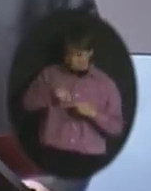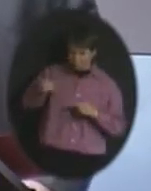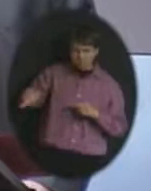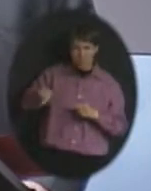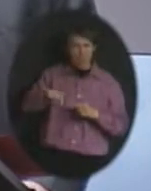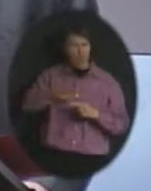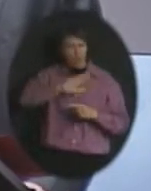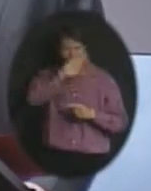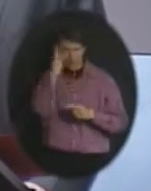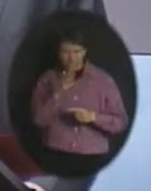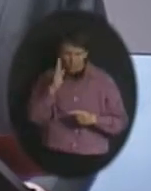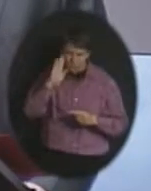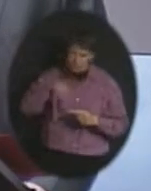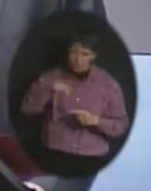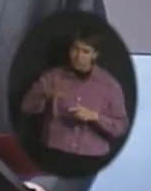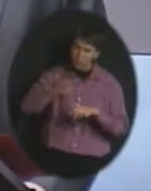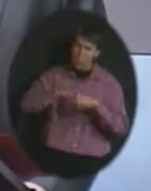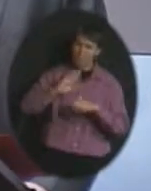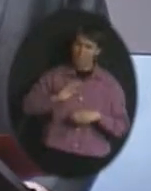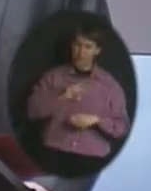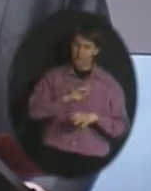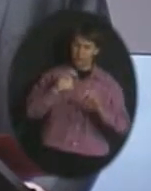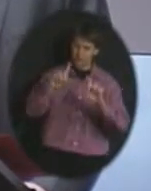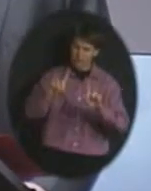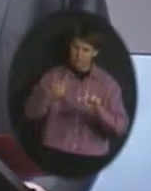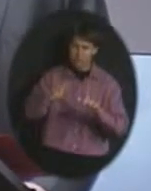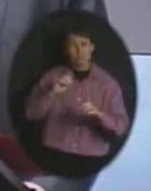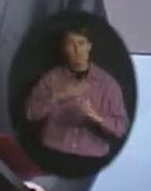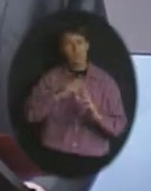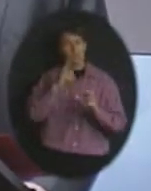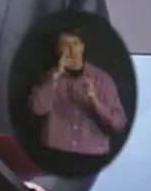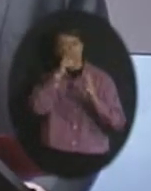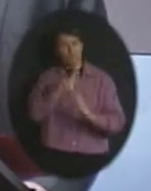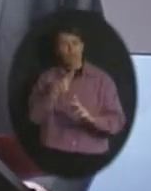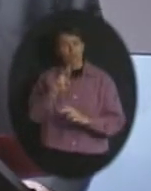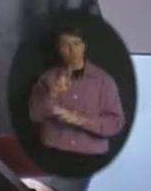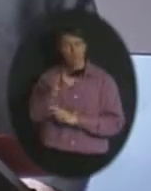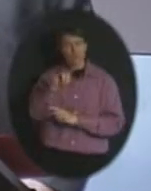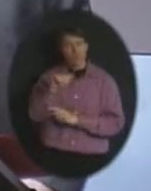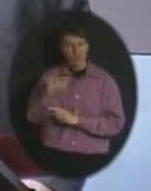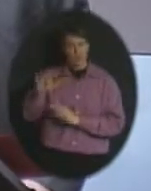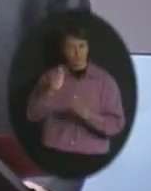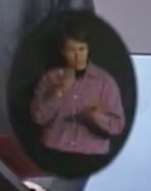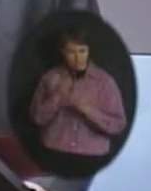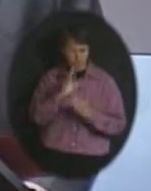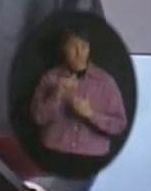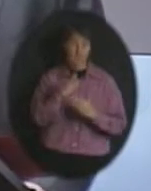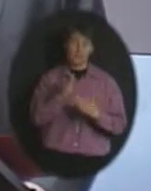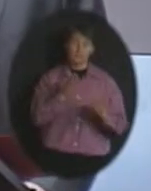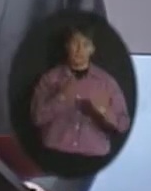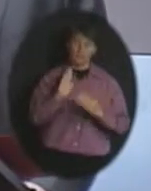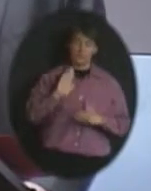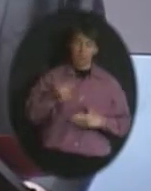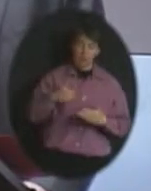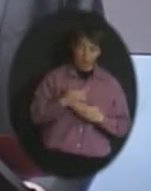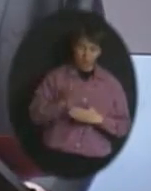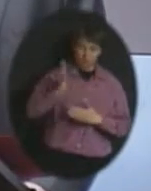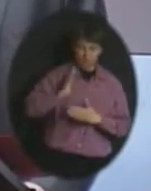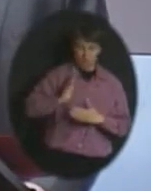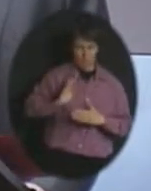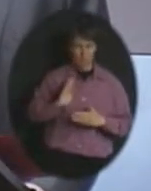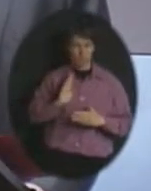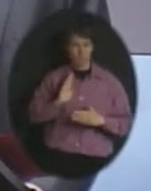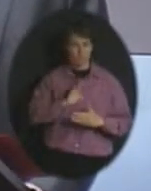never knew that you were on the Board of Education. So in recognition tonight of Rita's service and the service of all former board members in the Olathe Public